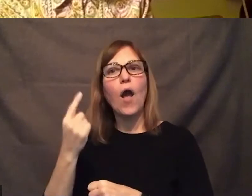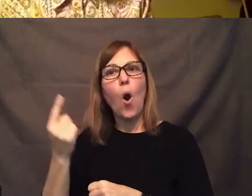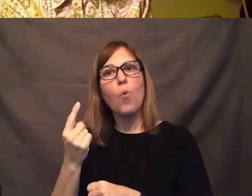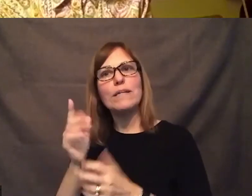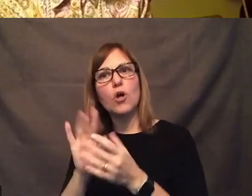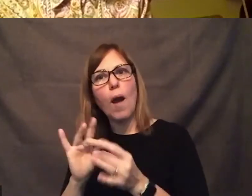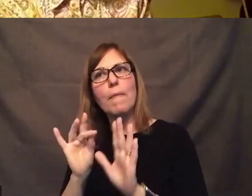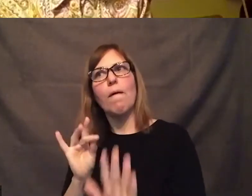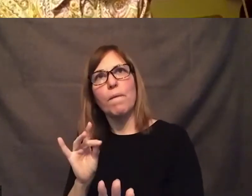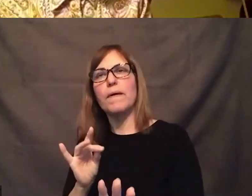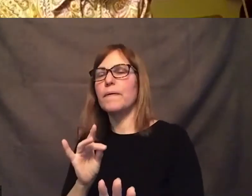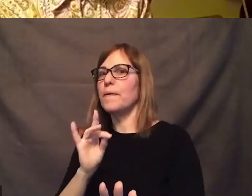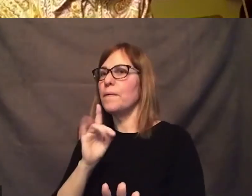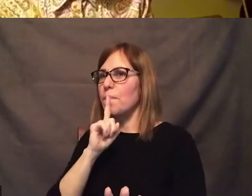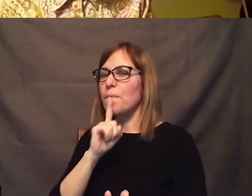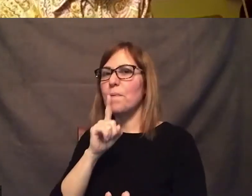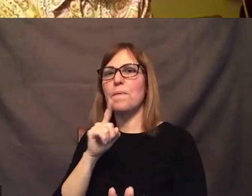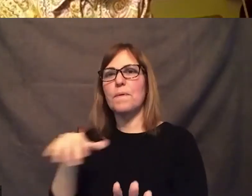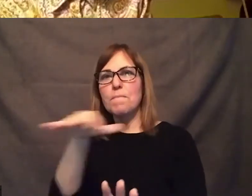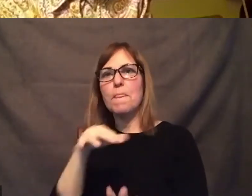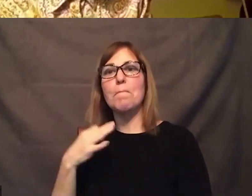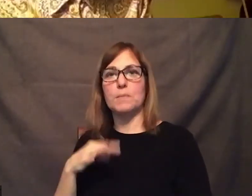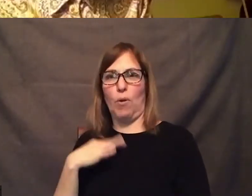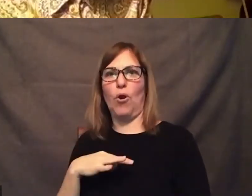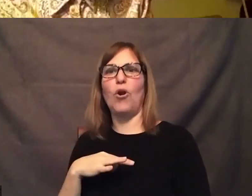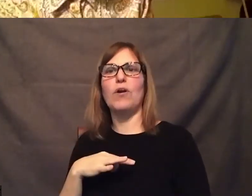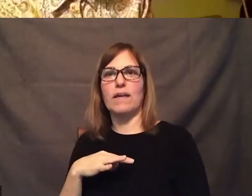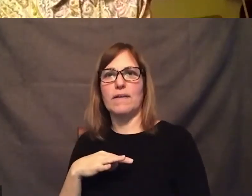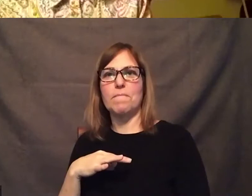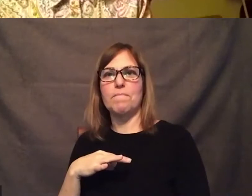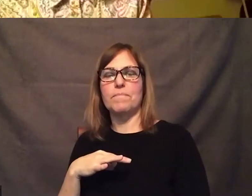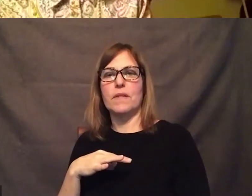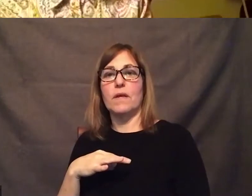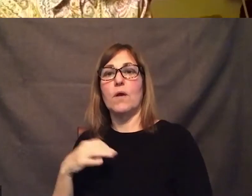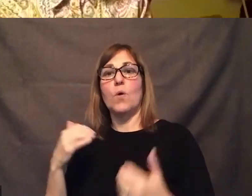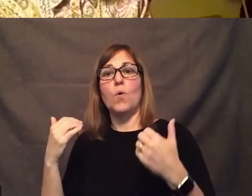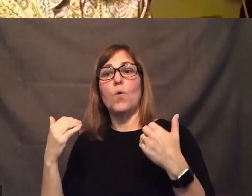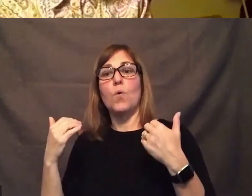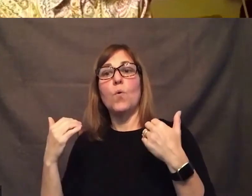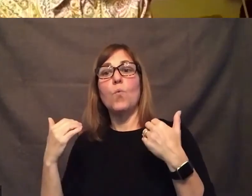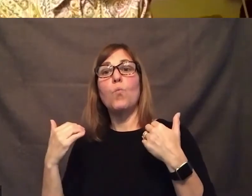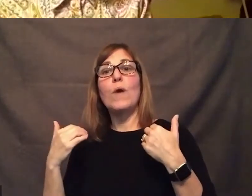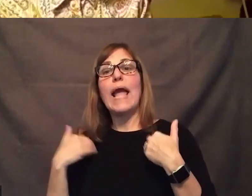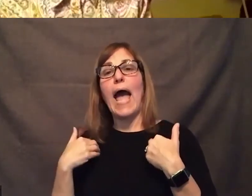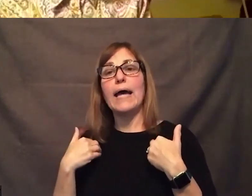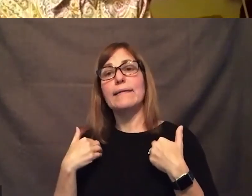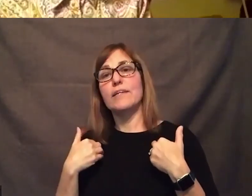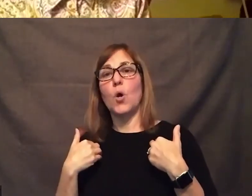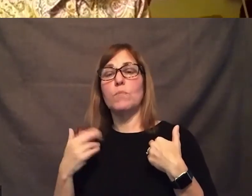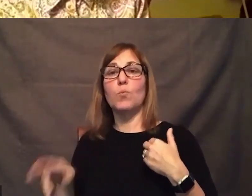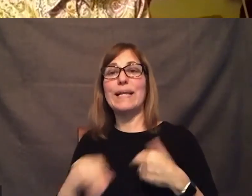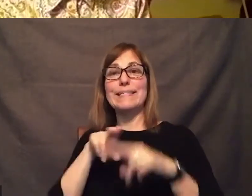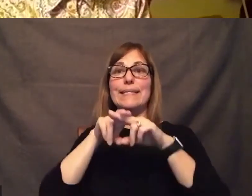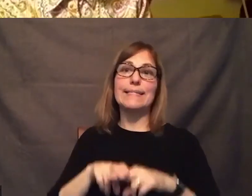that indeed in Pittsburgh, we had sit-downs rather than sit-ins. We